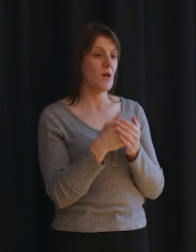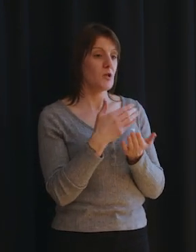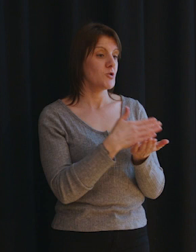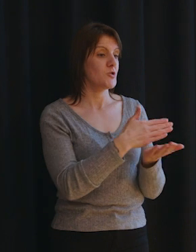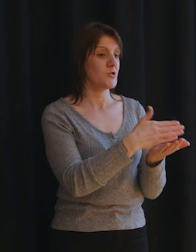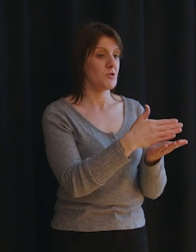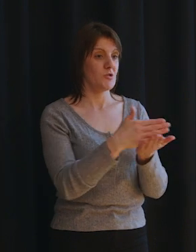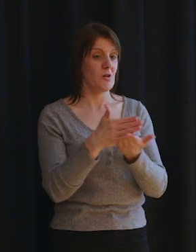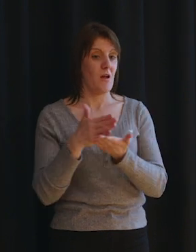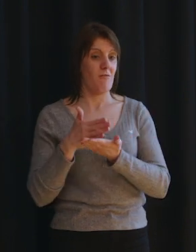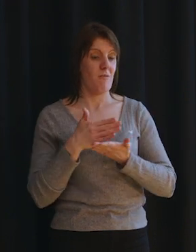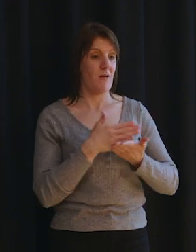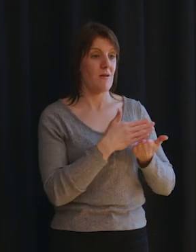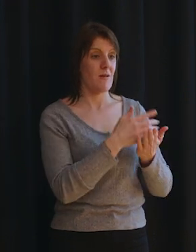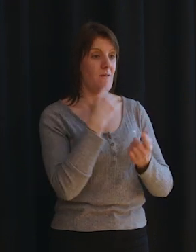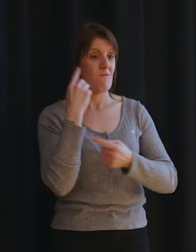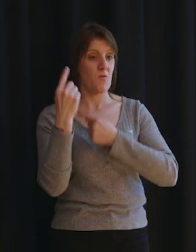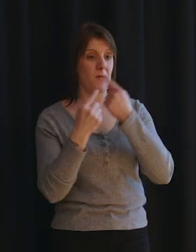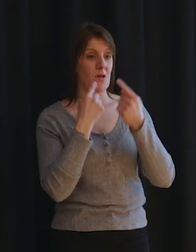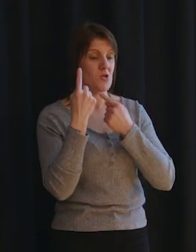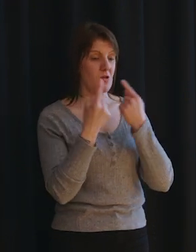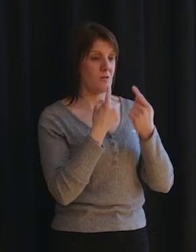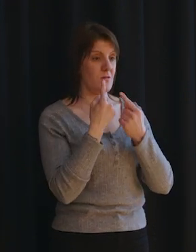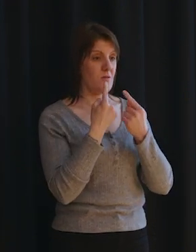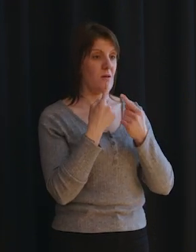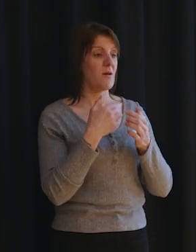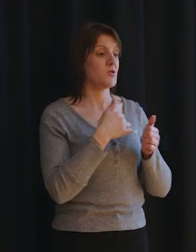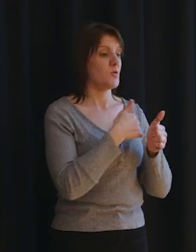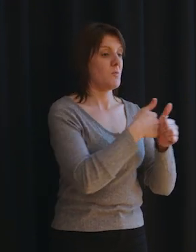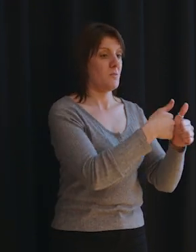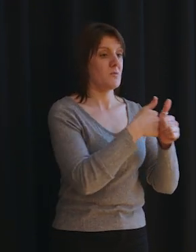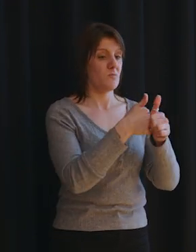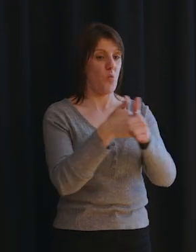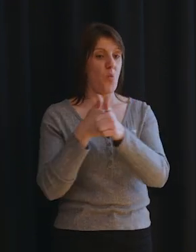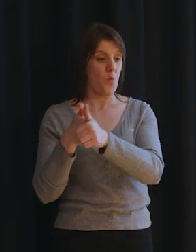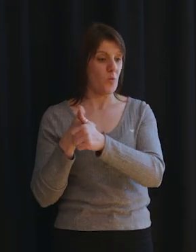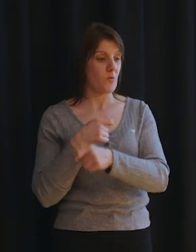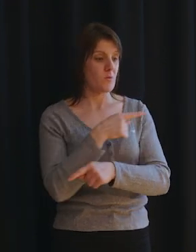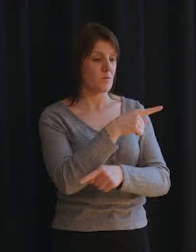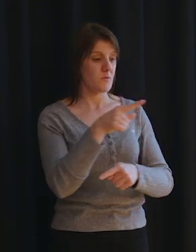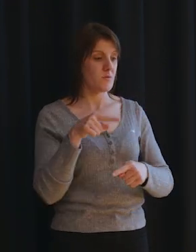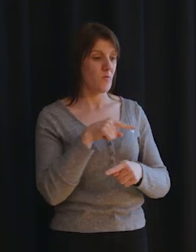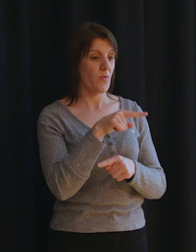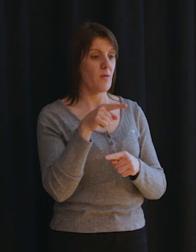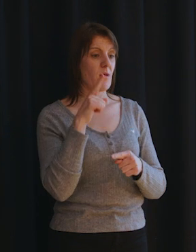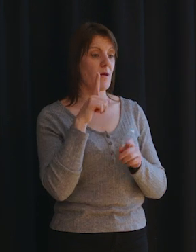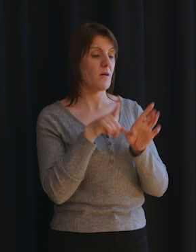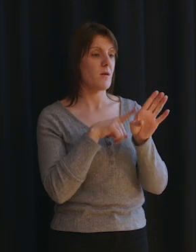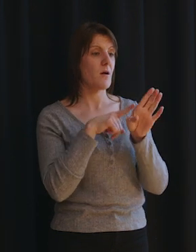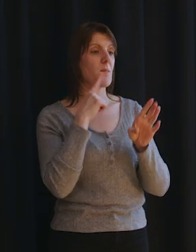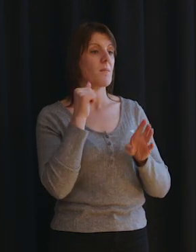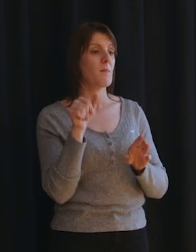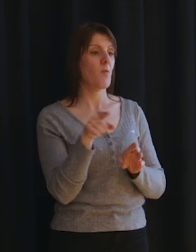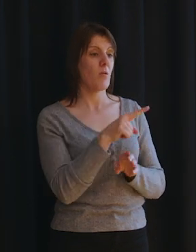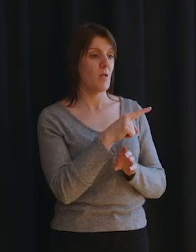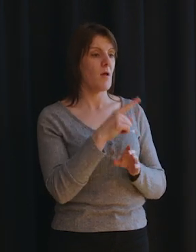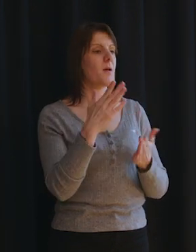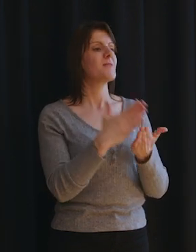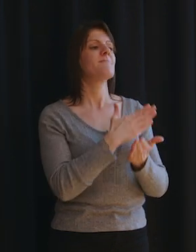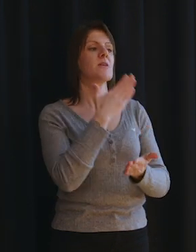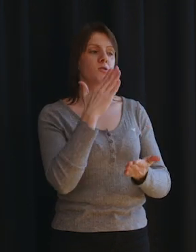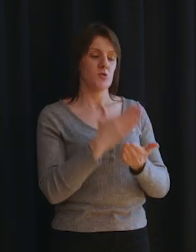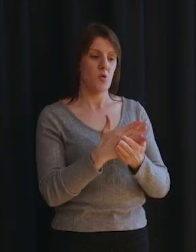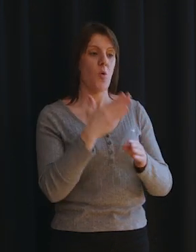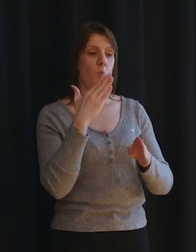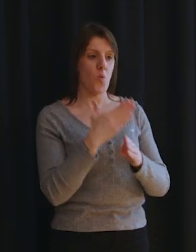sharing kind of that kind of clear pathway to be able to support these young people. And the other thing is about making sure we work